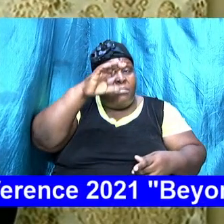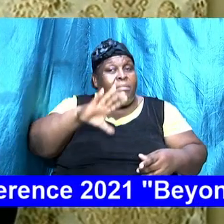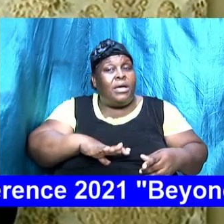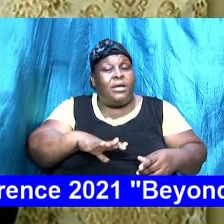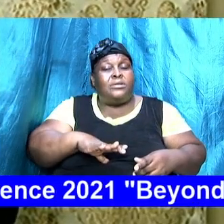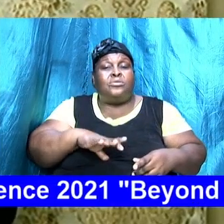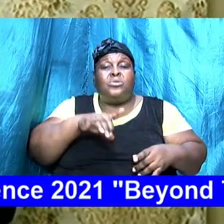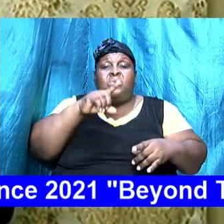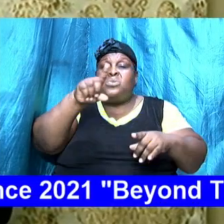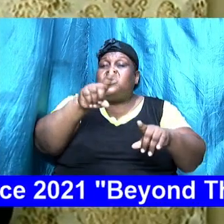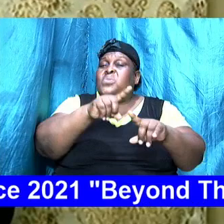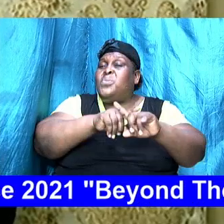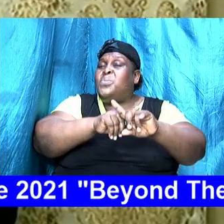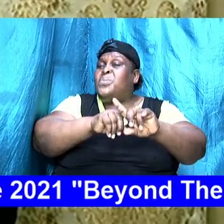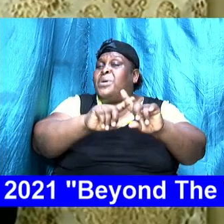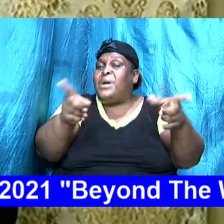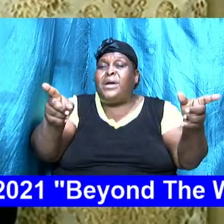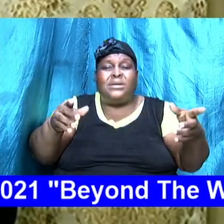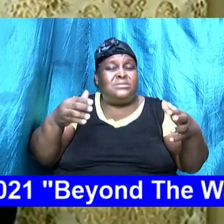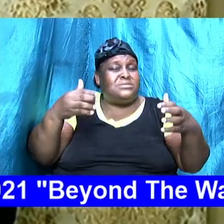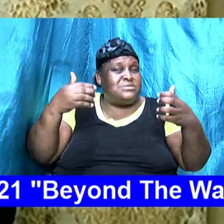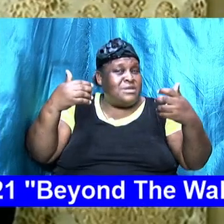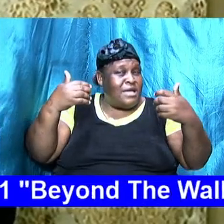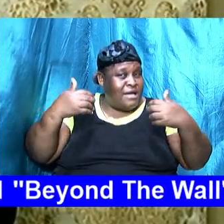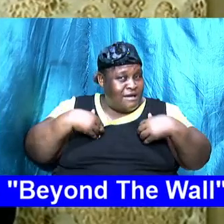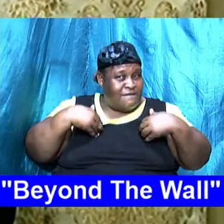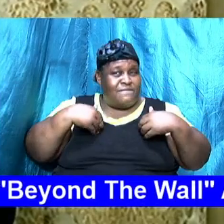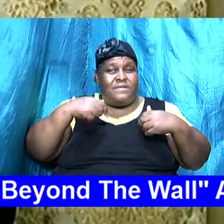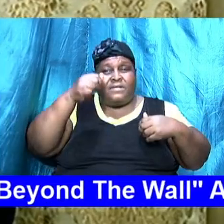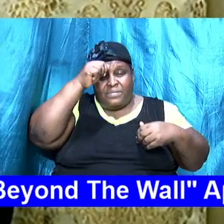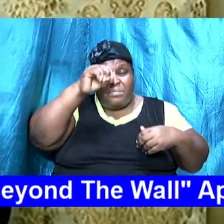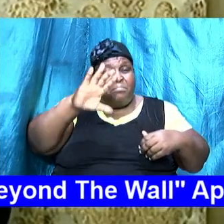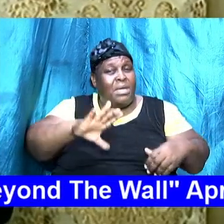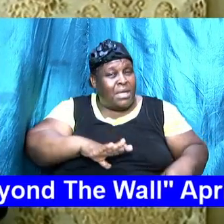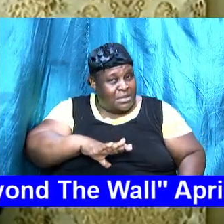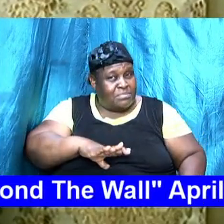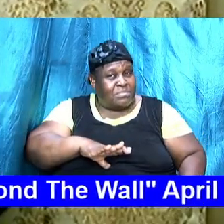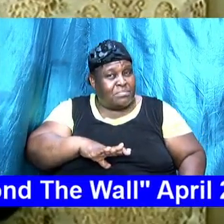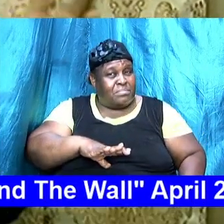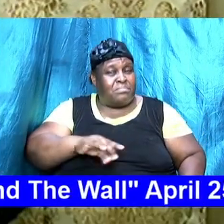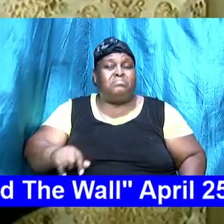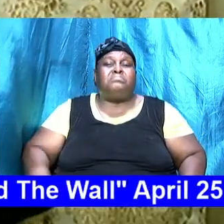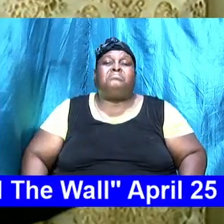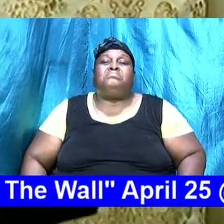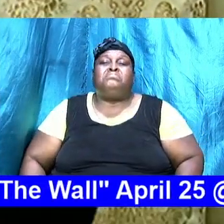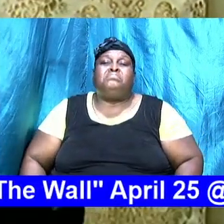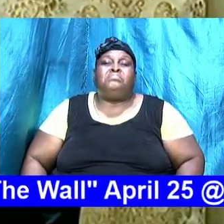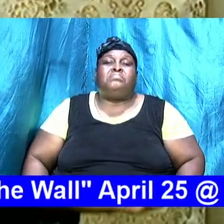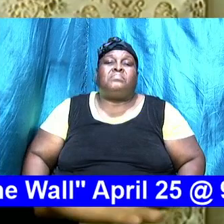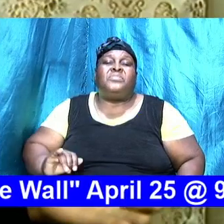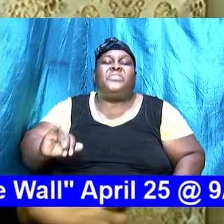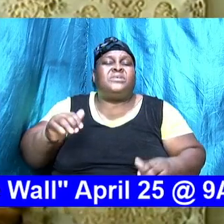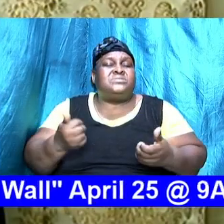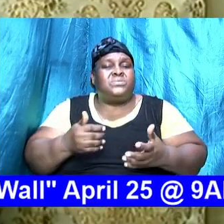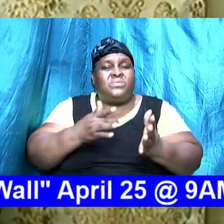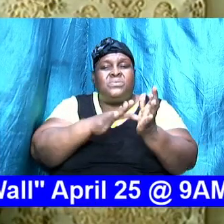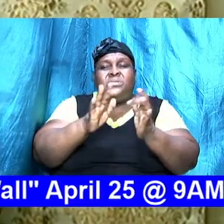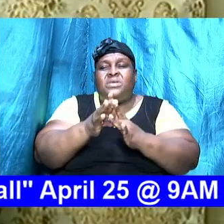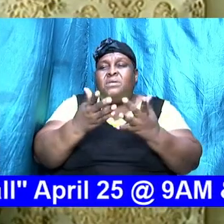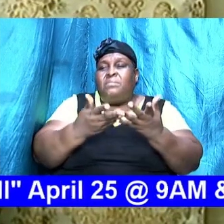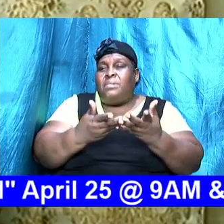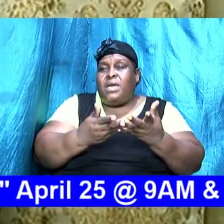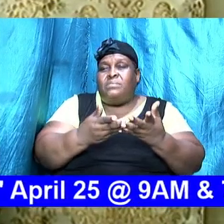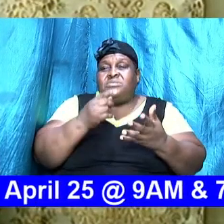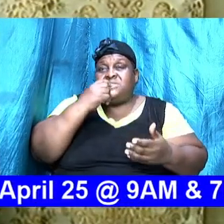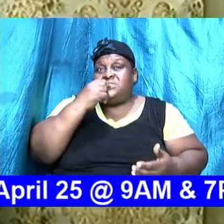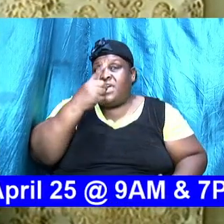Tell yourself that you cannot have him. And that's just how the Bible puts it, right? And